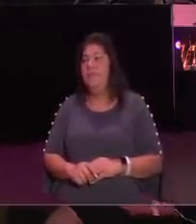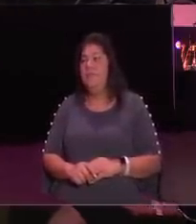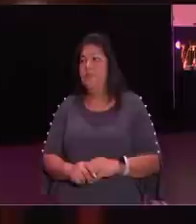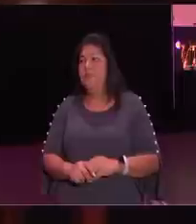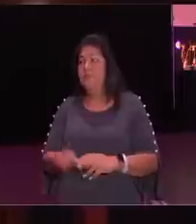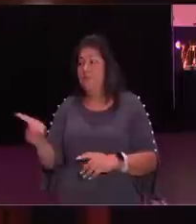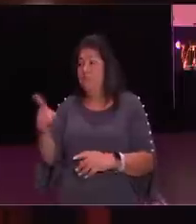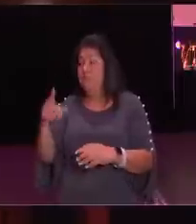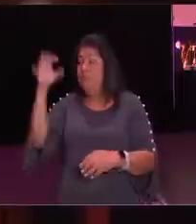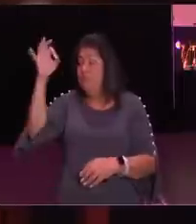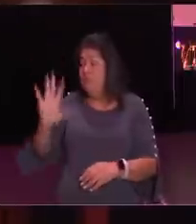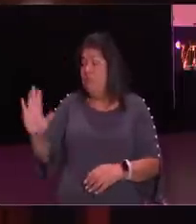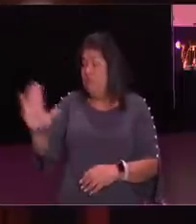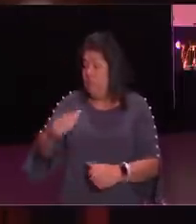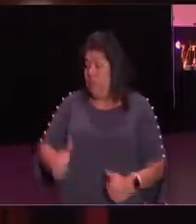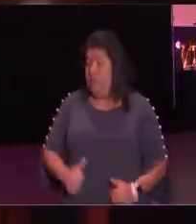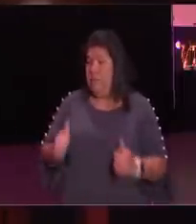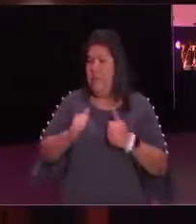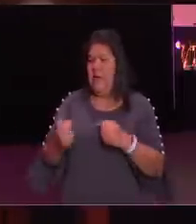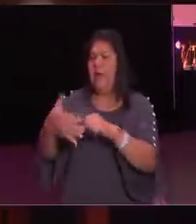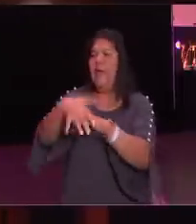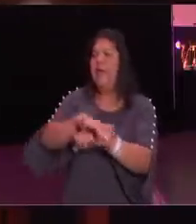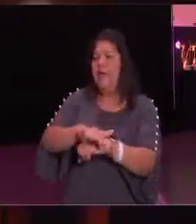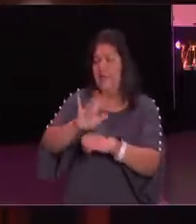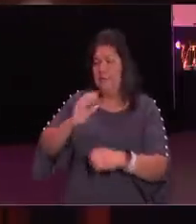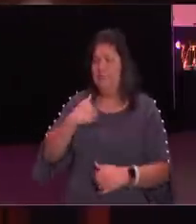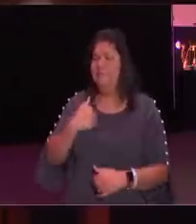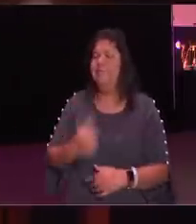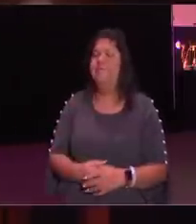If you have a pastor in your life, you're covered.